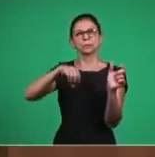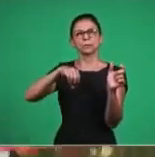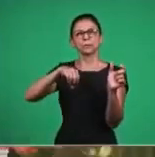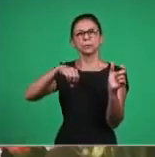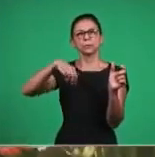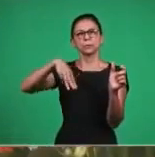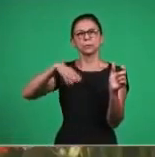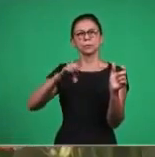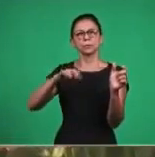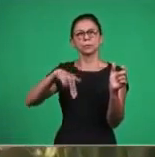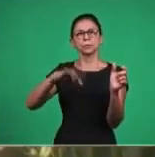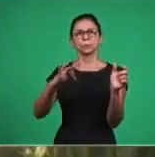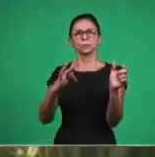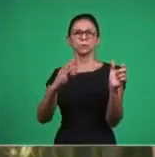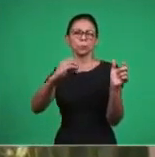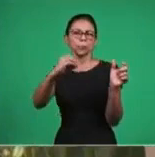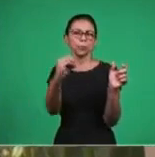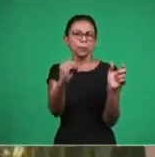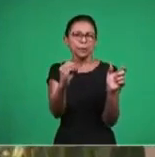does not define, in fact,